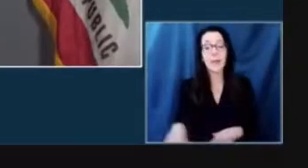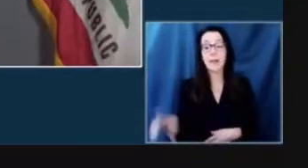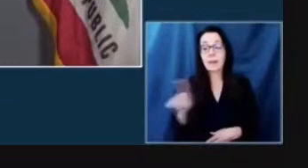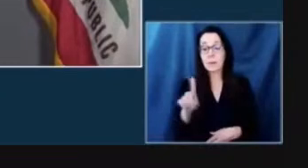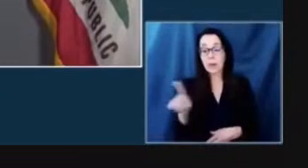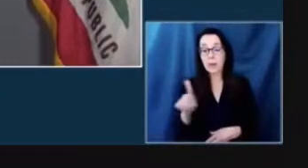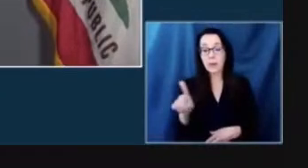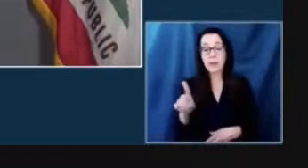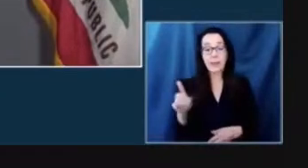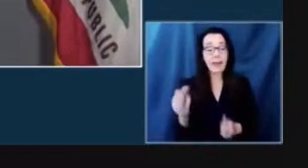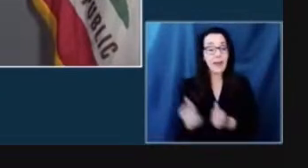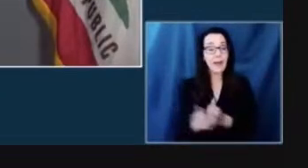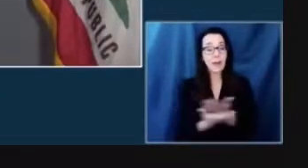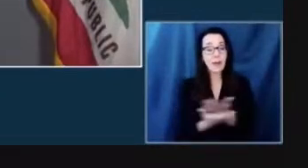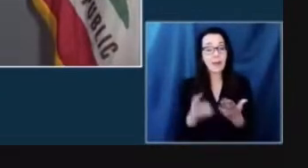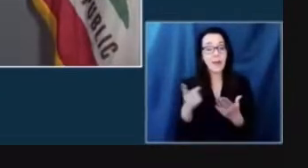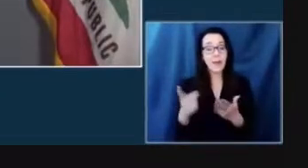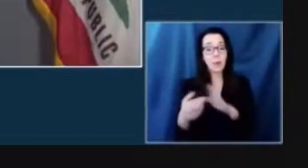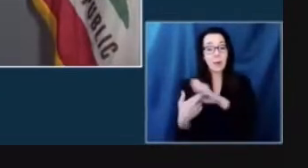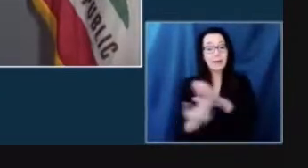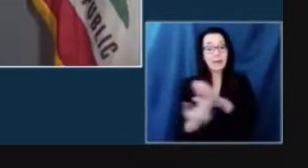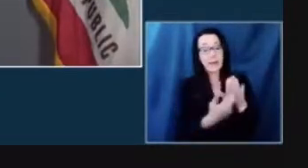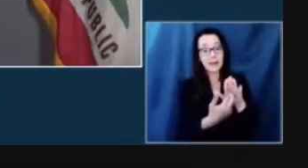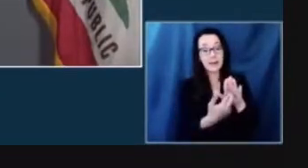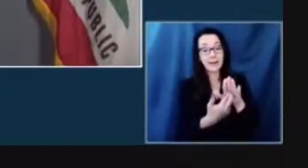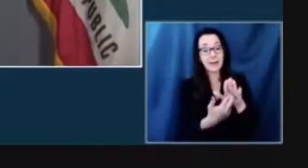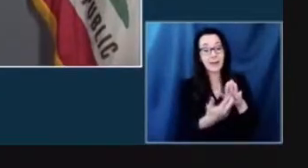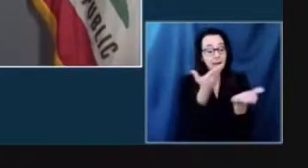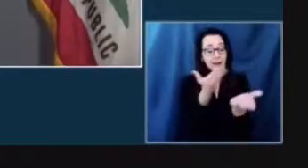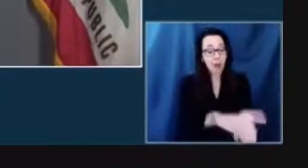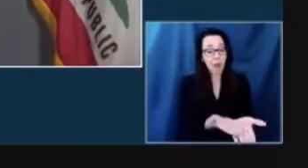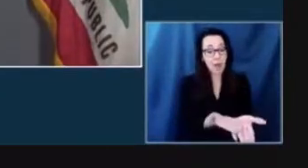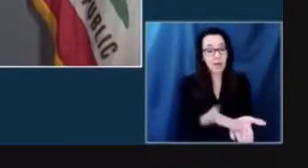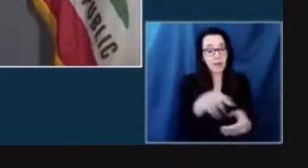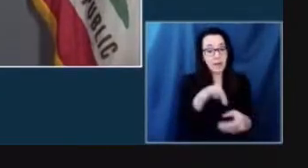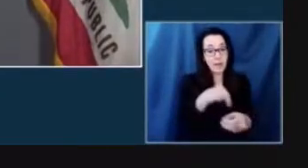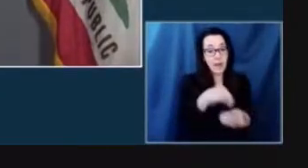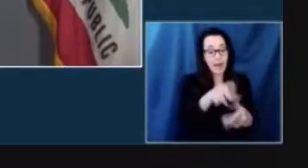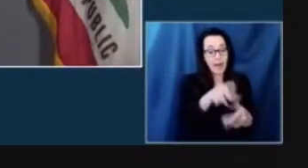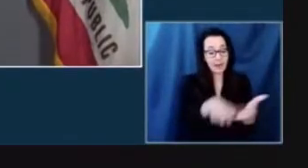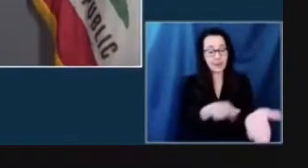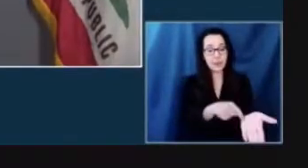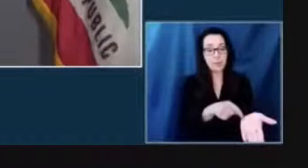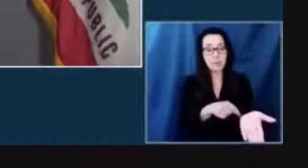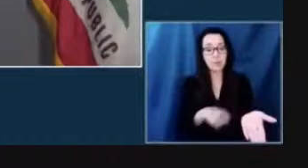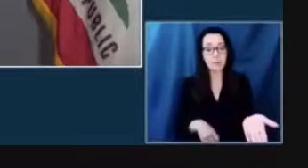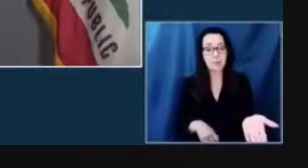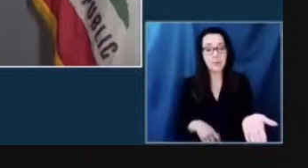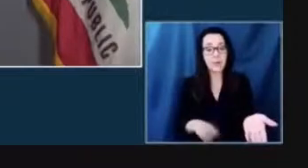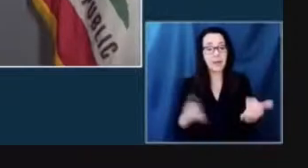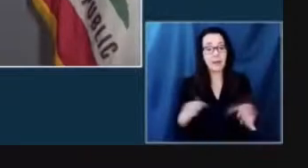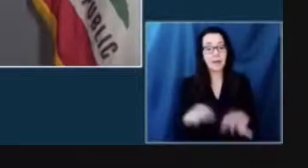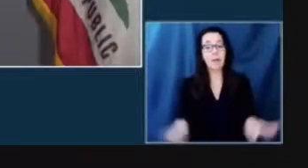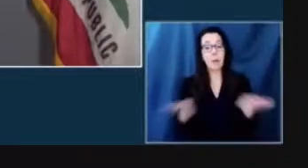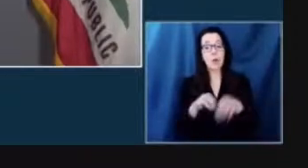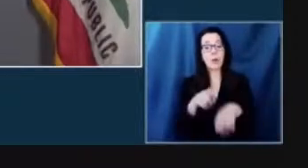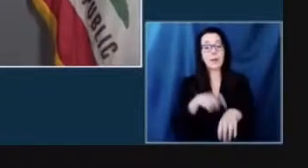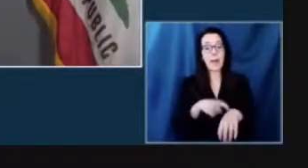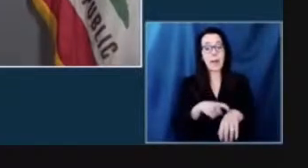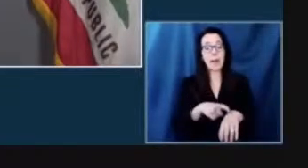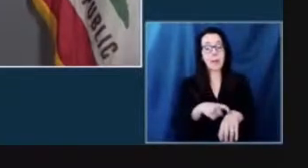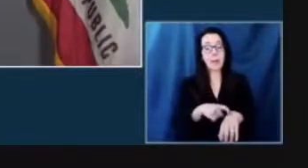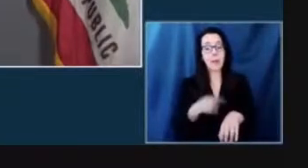stands for is on the ballot. And at this pivotal moment, we are called upon as